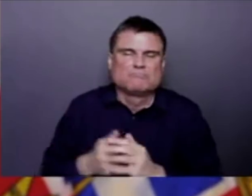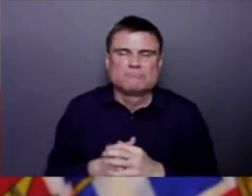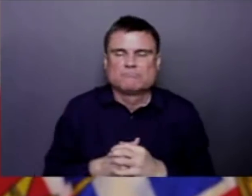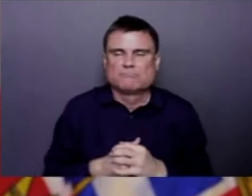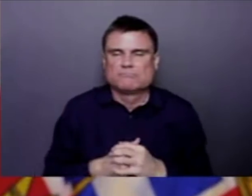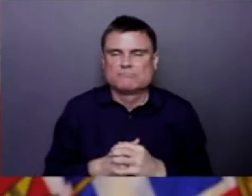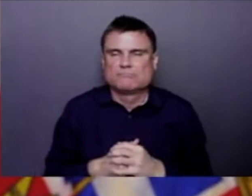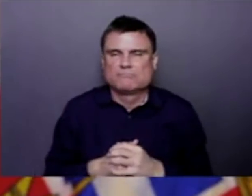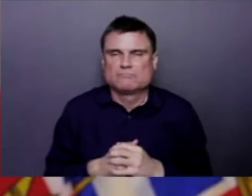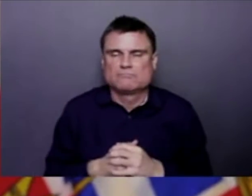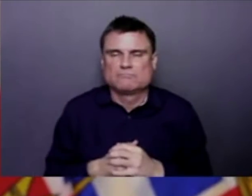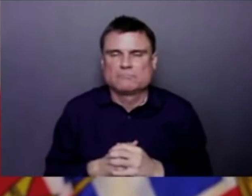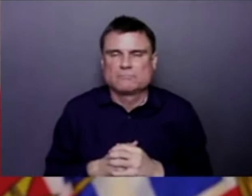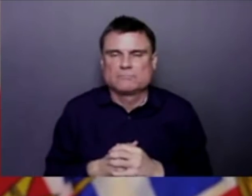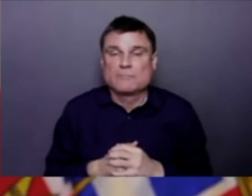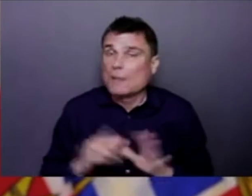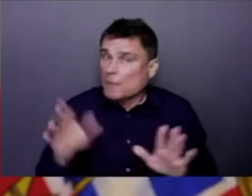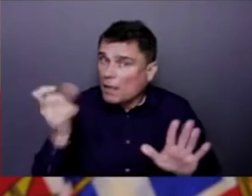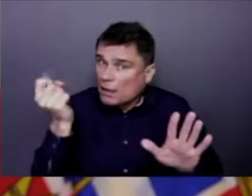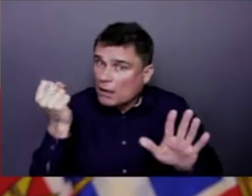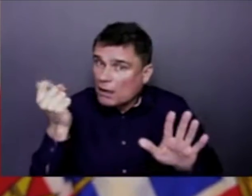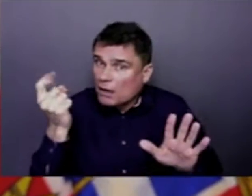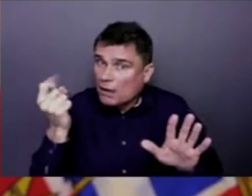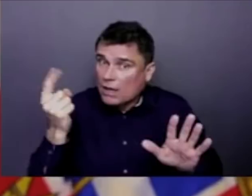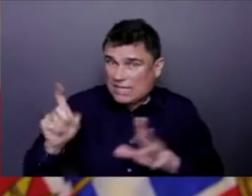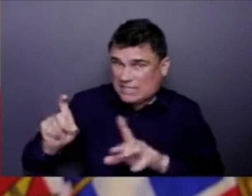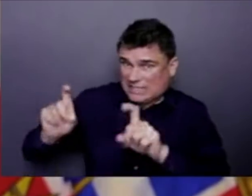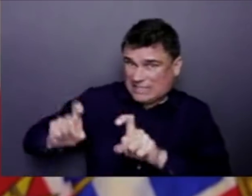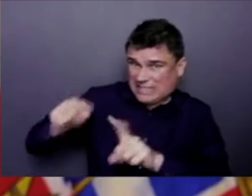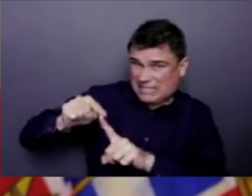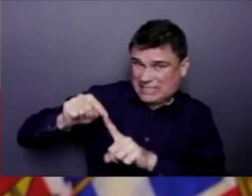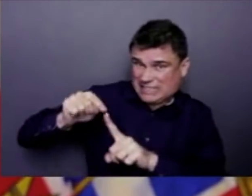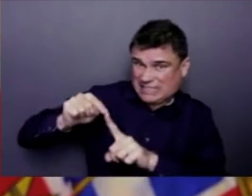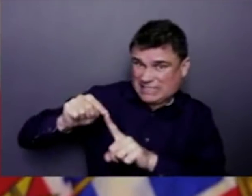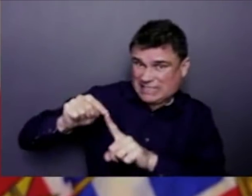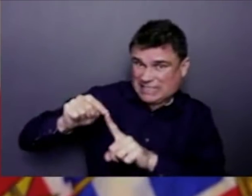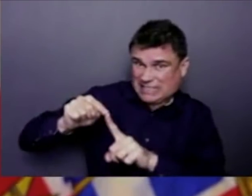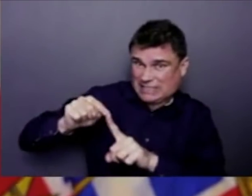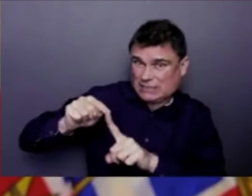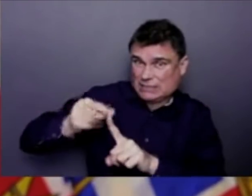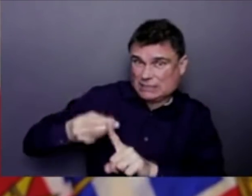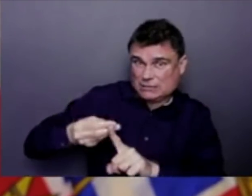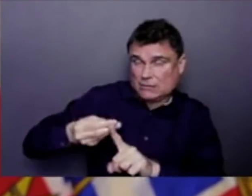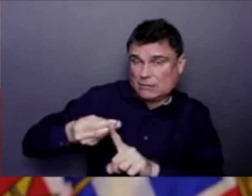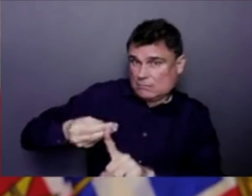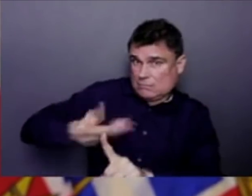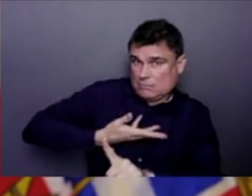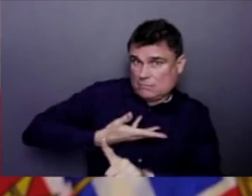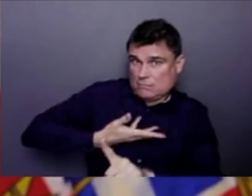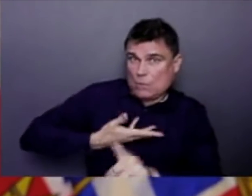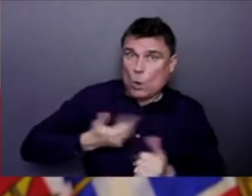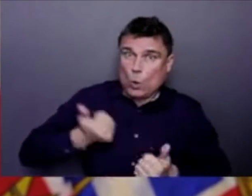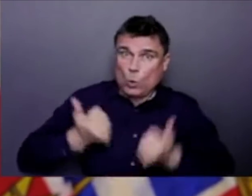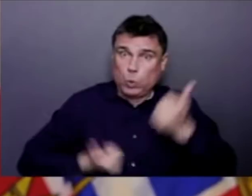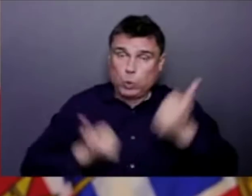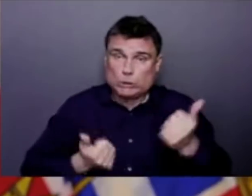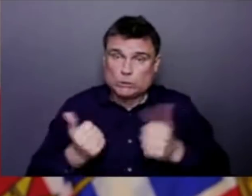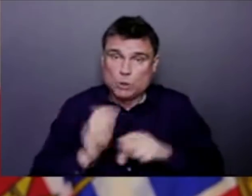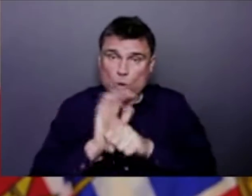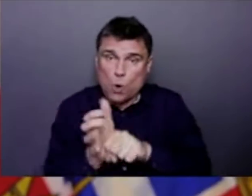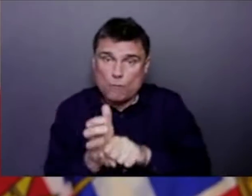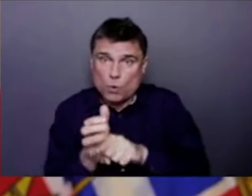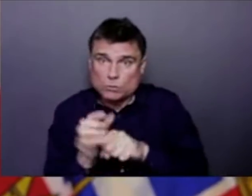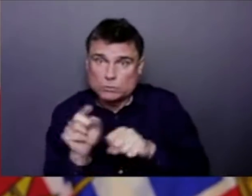the beginning of this is using the expertise that we have at the BC Centre for Disease Control in particular to do what we call whole